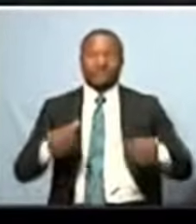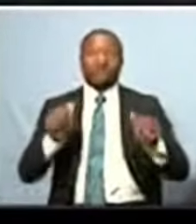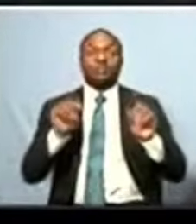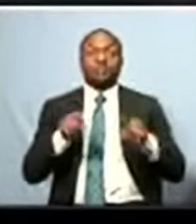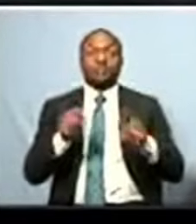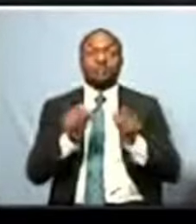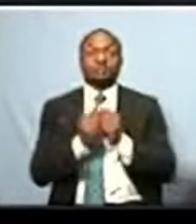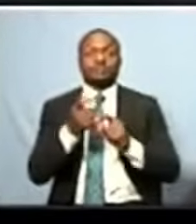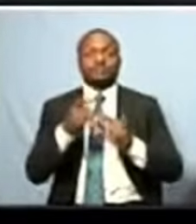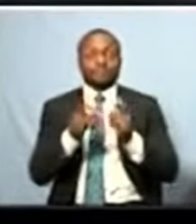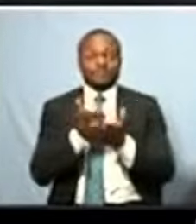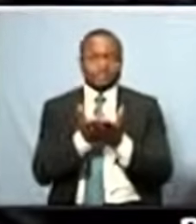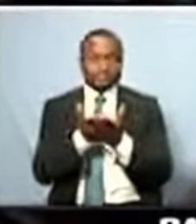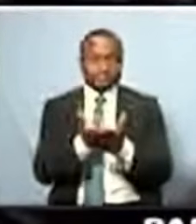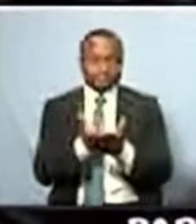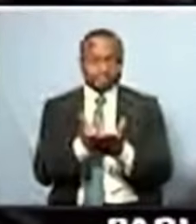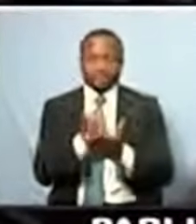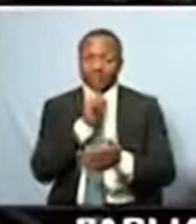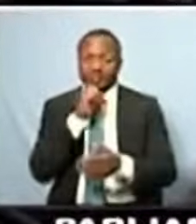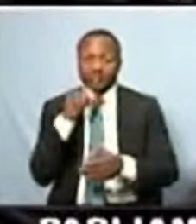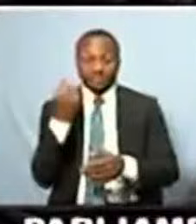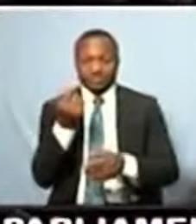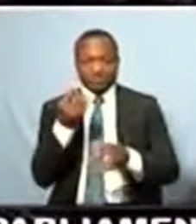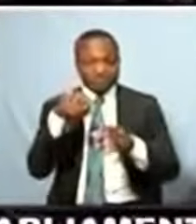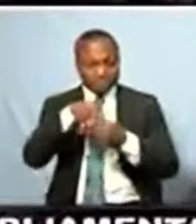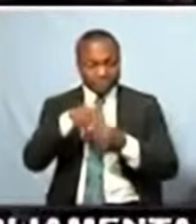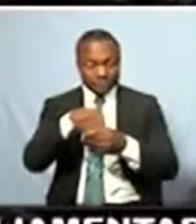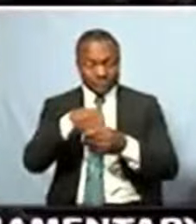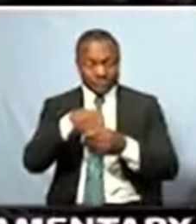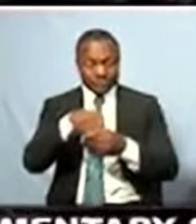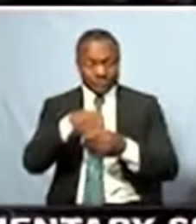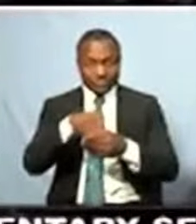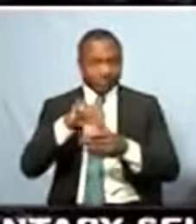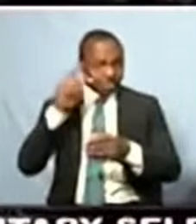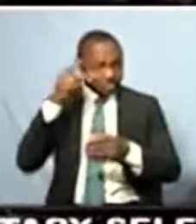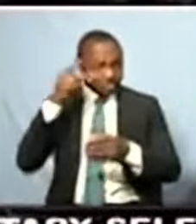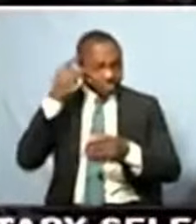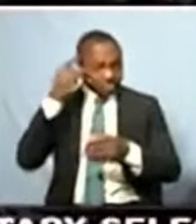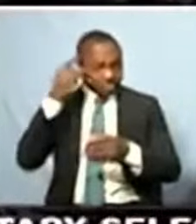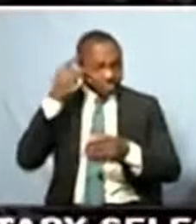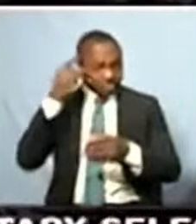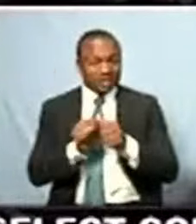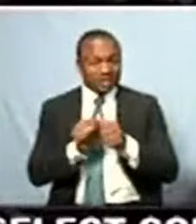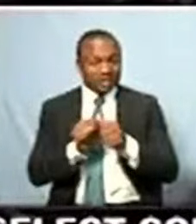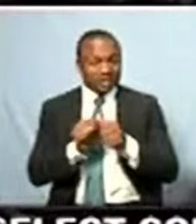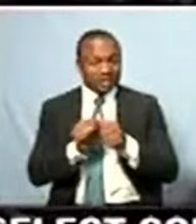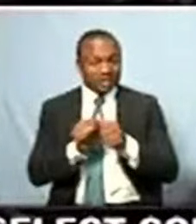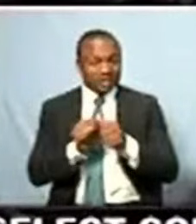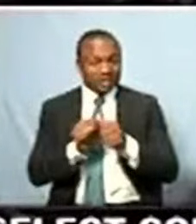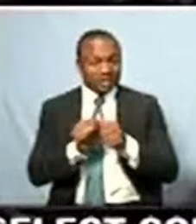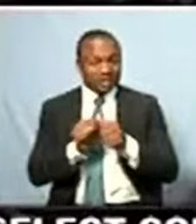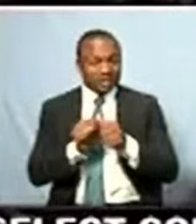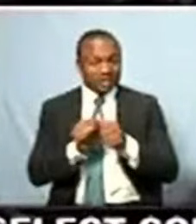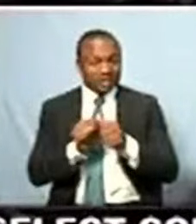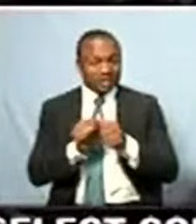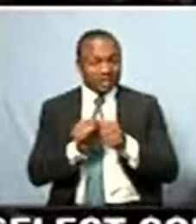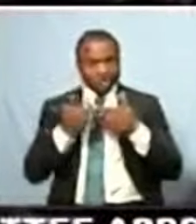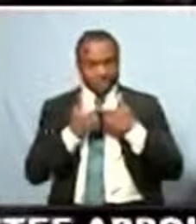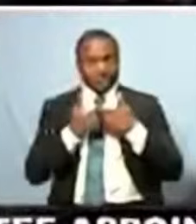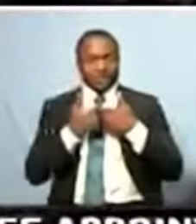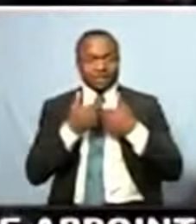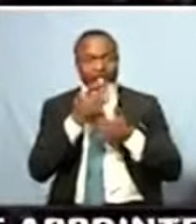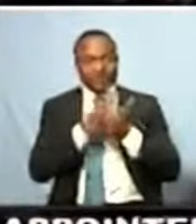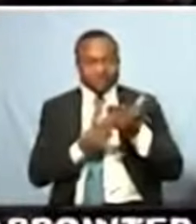I submit. Because not everyone that is involved in politics, it's not every youth that is involved in politics. We have that can contribute that are